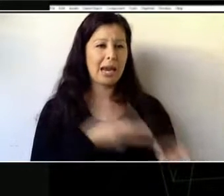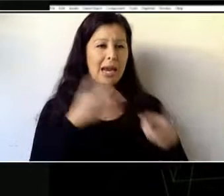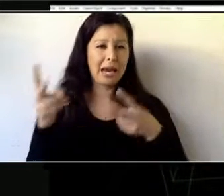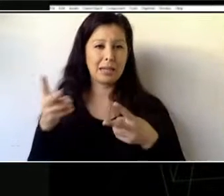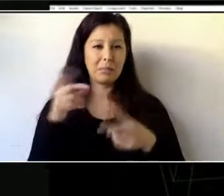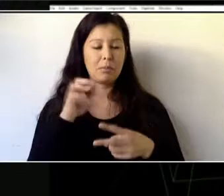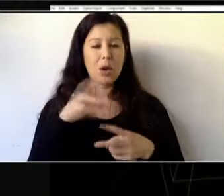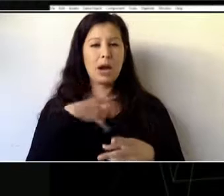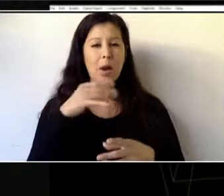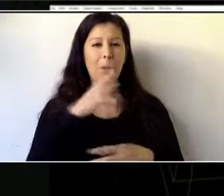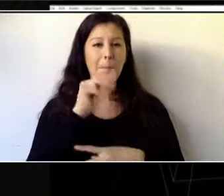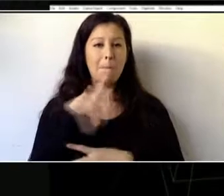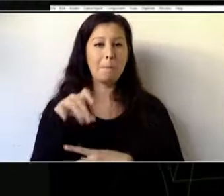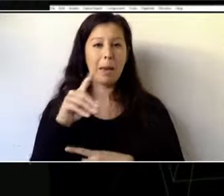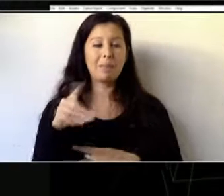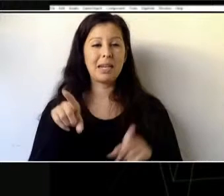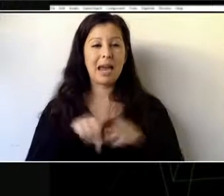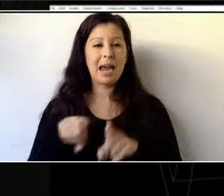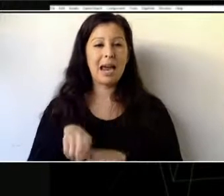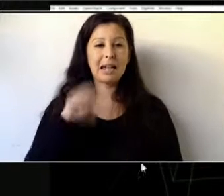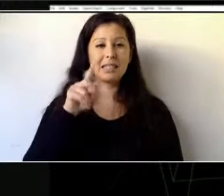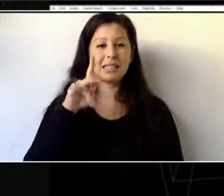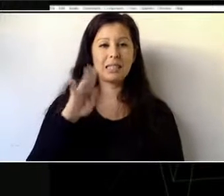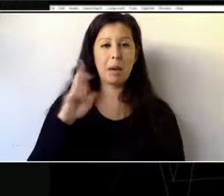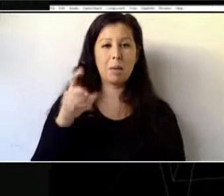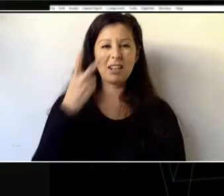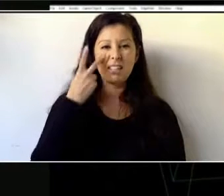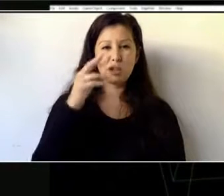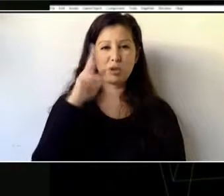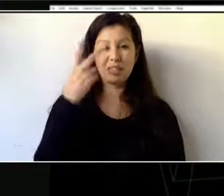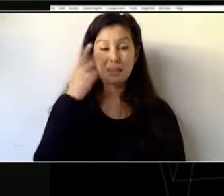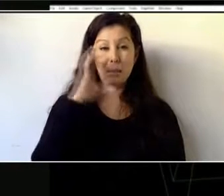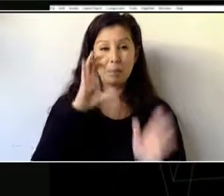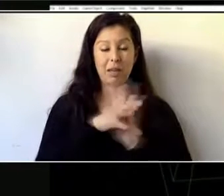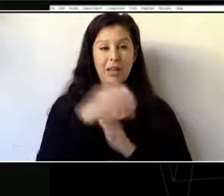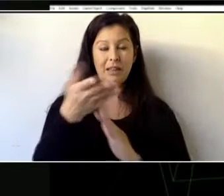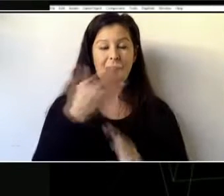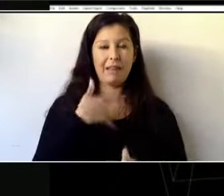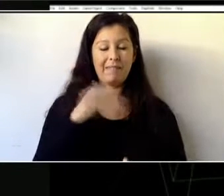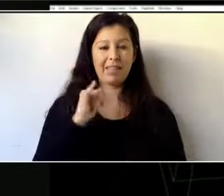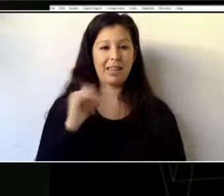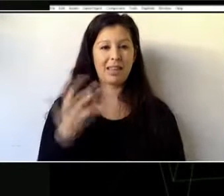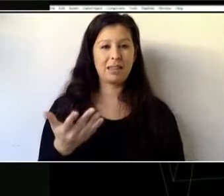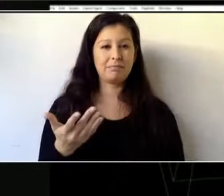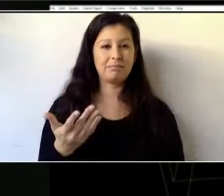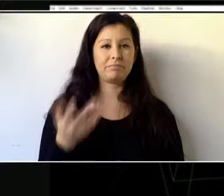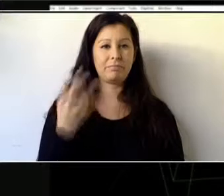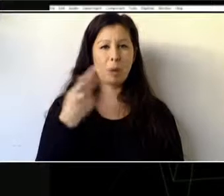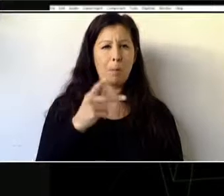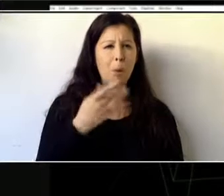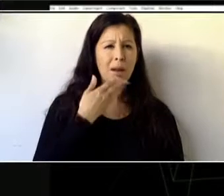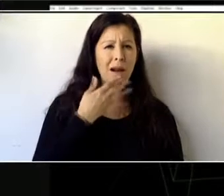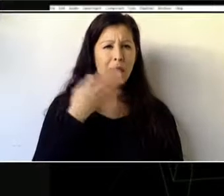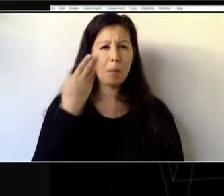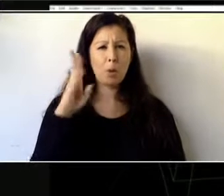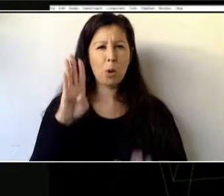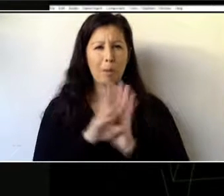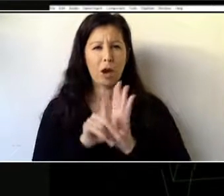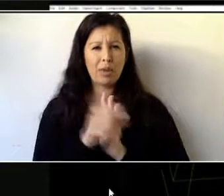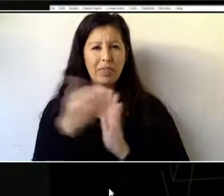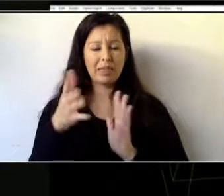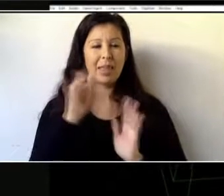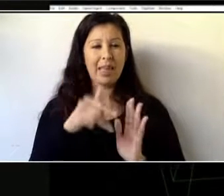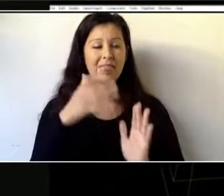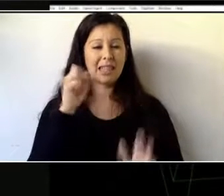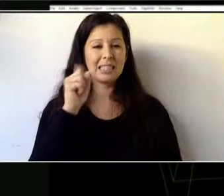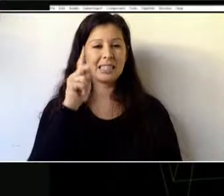as a skybox in Unity. So as you can see in this image here, there's this like purple and blue background in here. That's